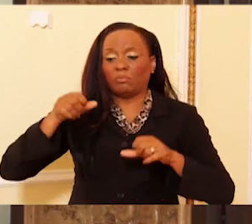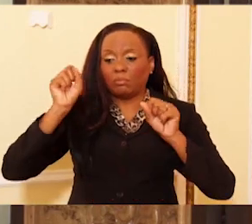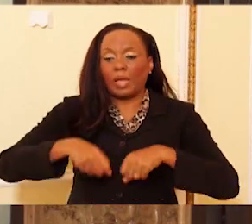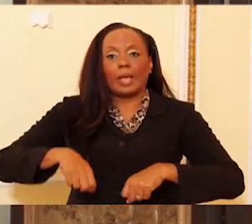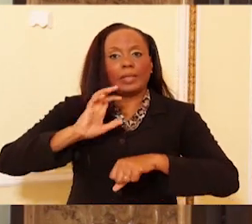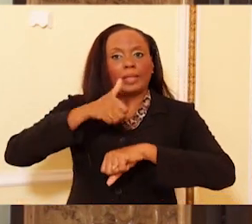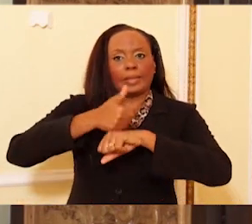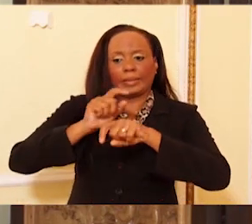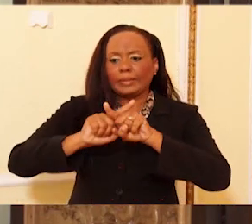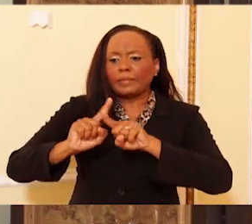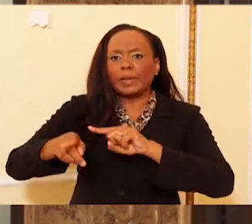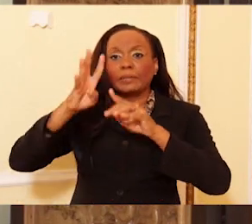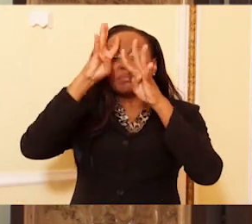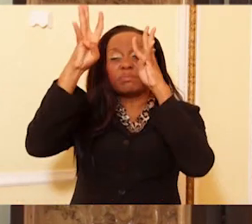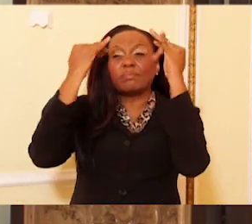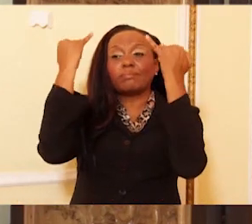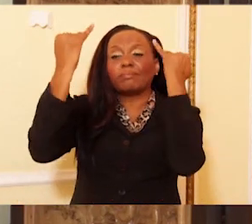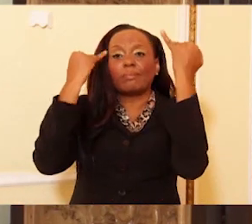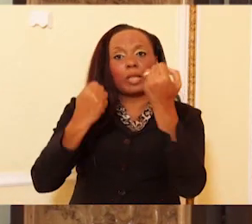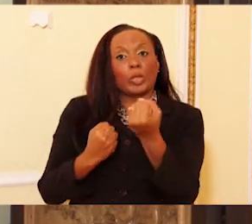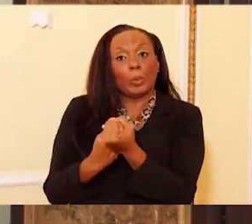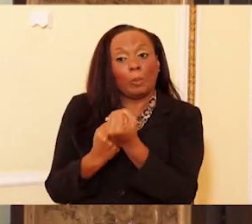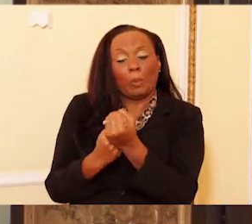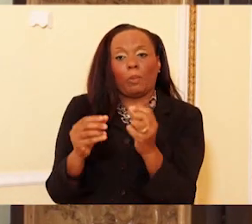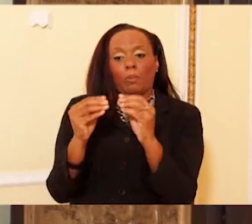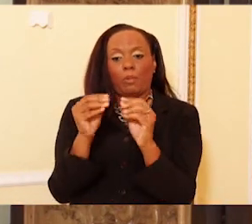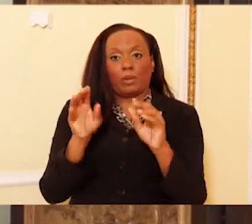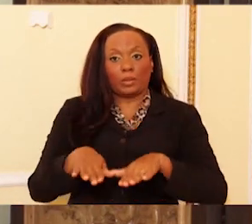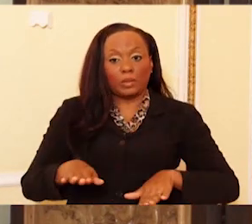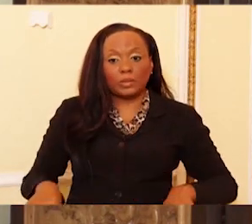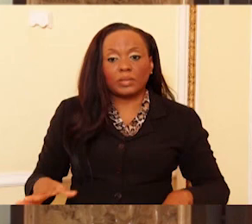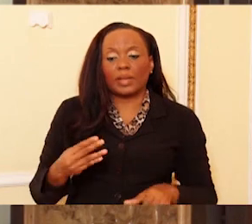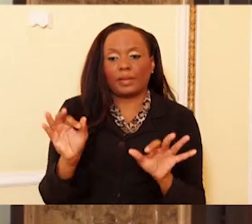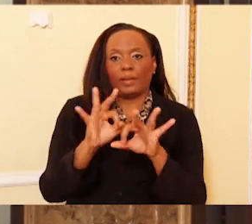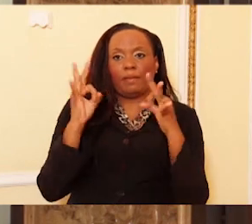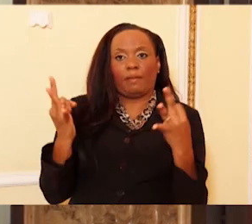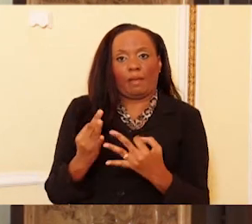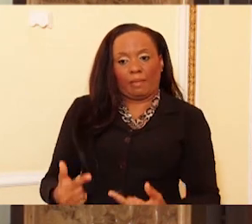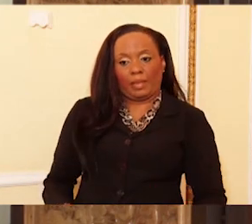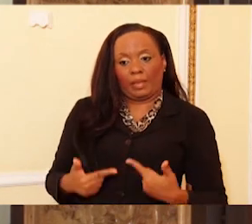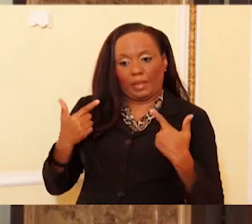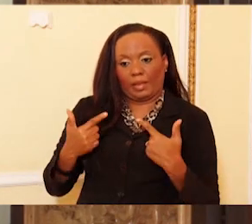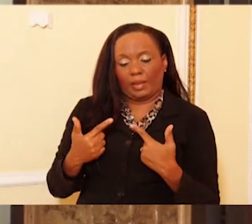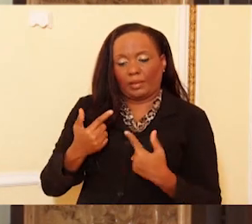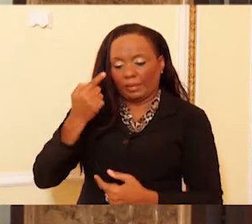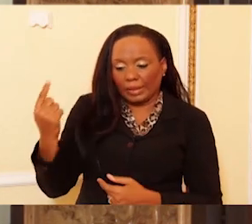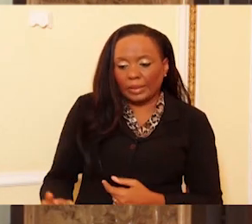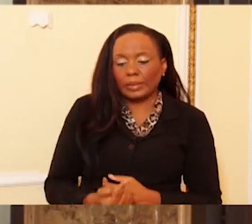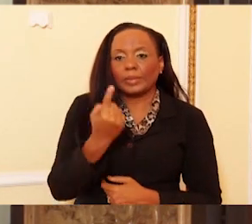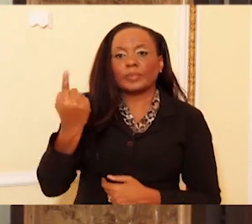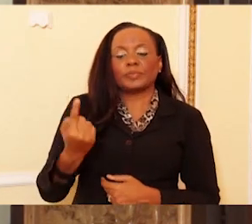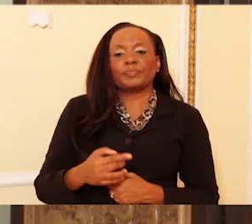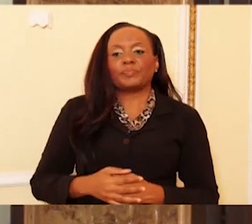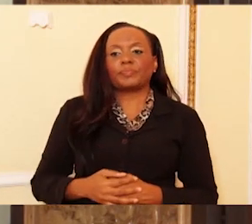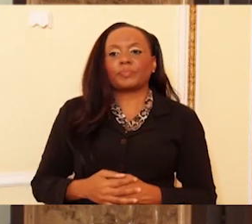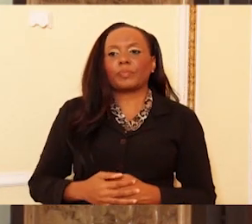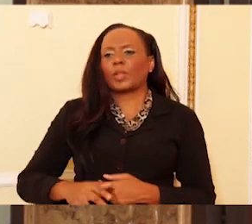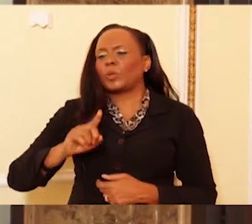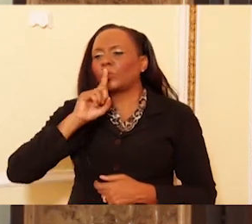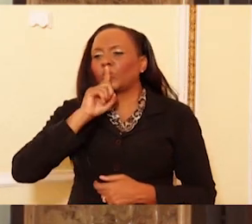initiatives and support more children and their families' lives, always. We're delighted to be able to